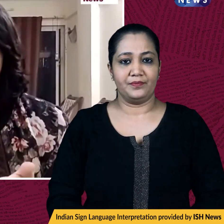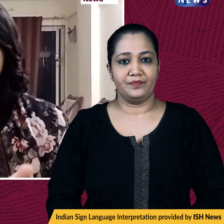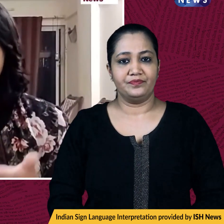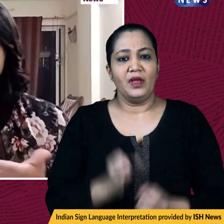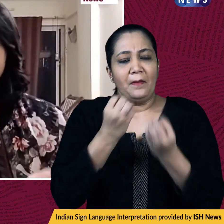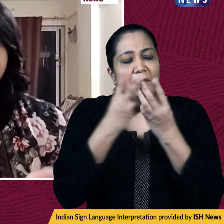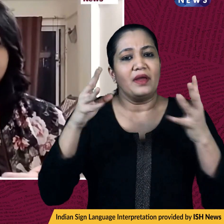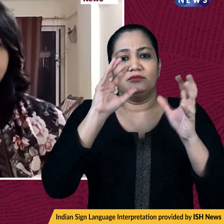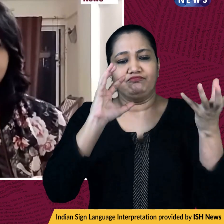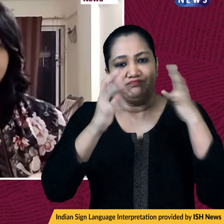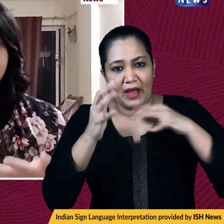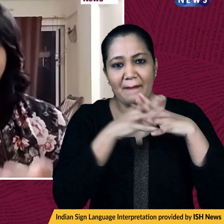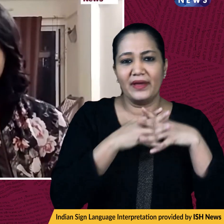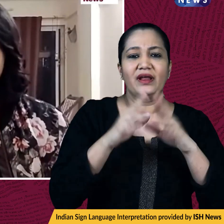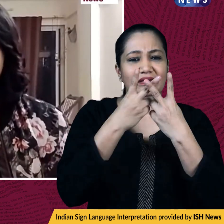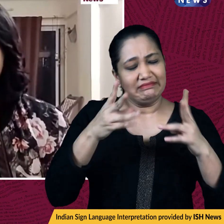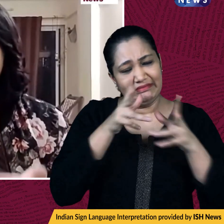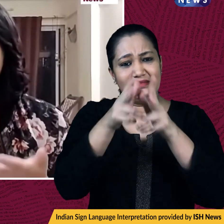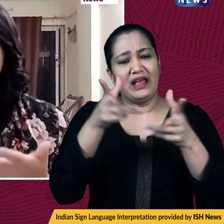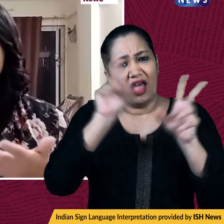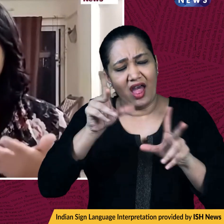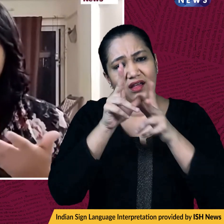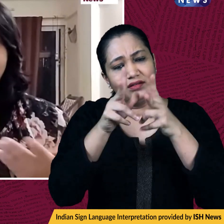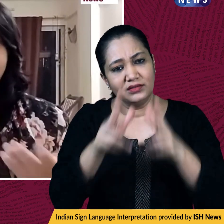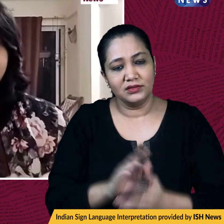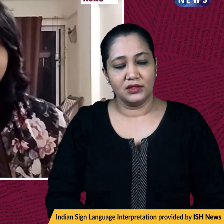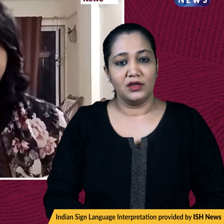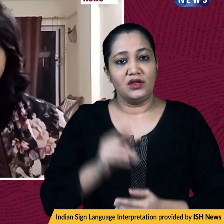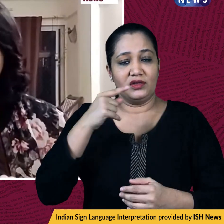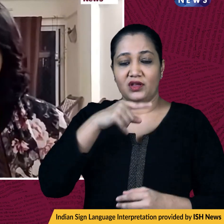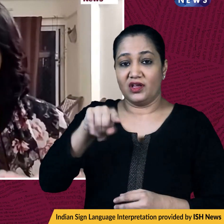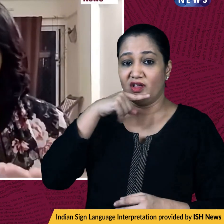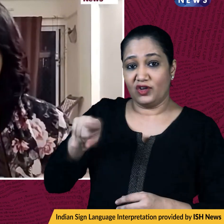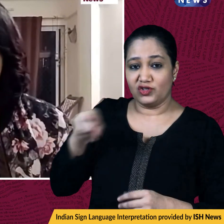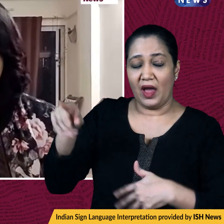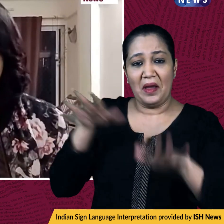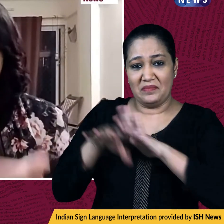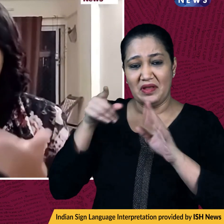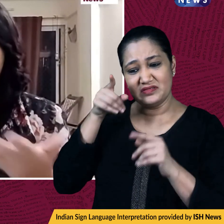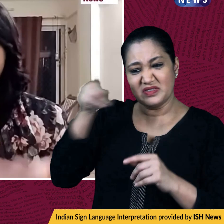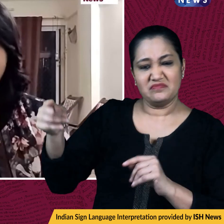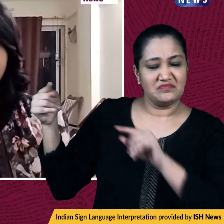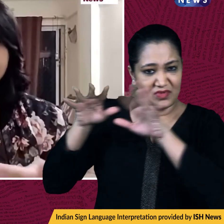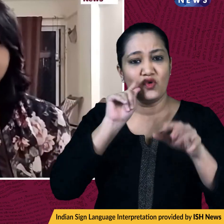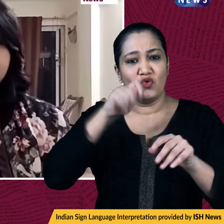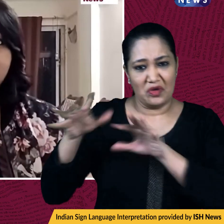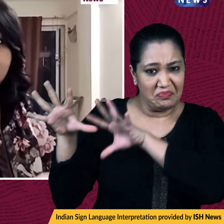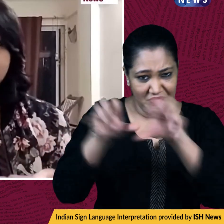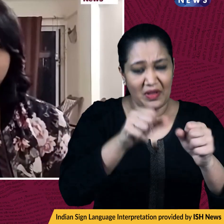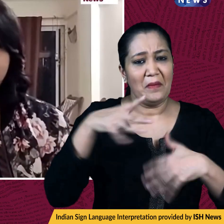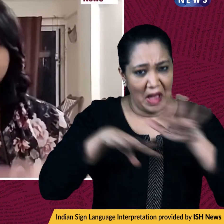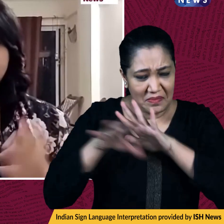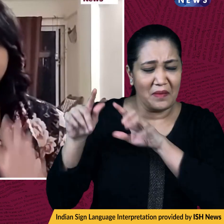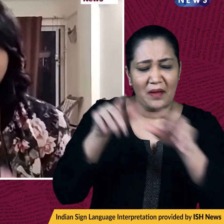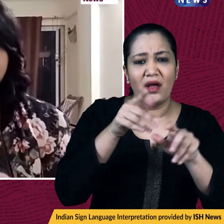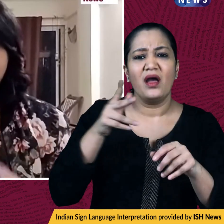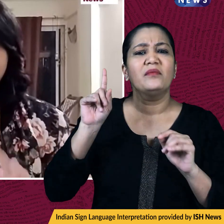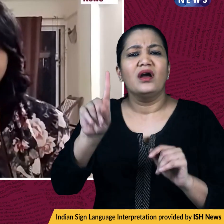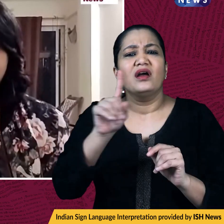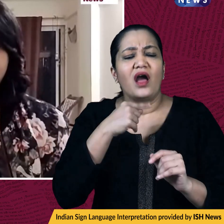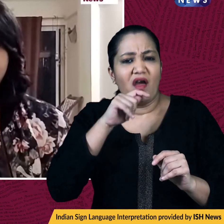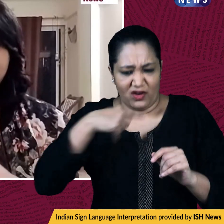has had today with crypto expert, and that's up on our YouTube channel as well. Let's now take a look at what else is making news